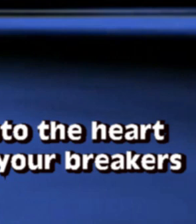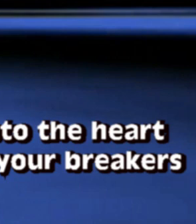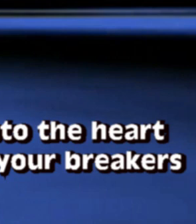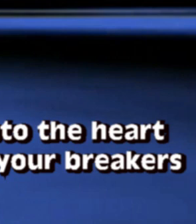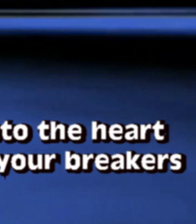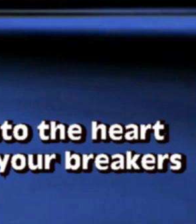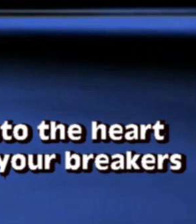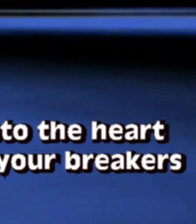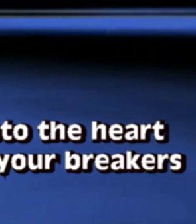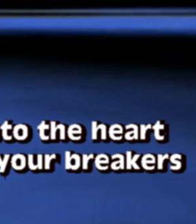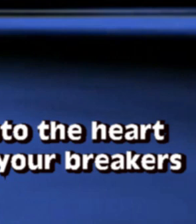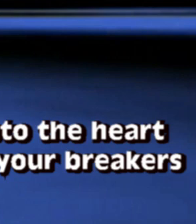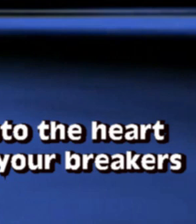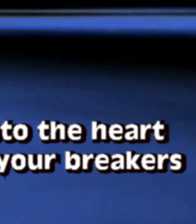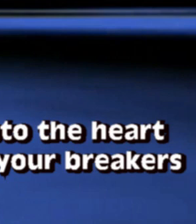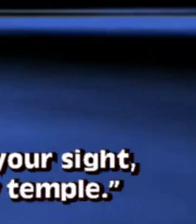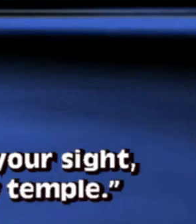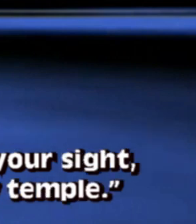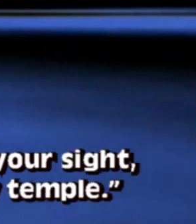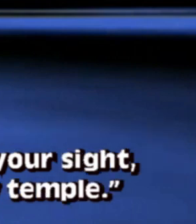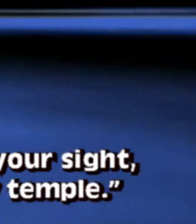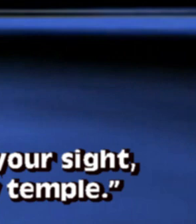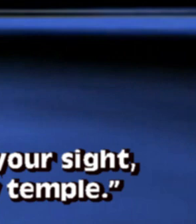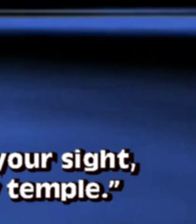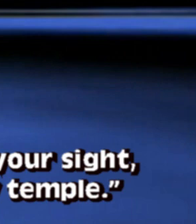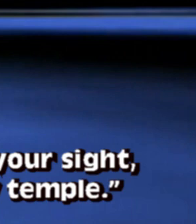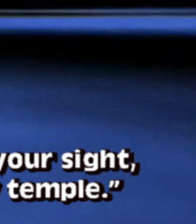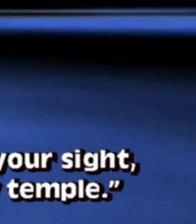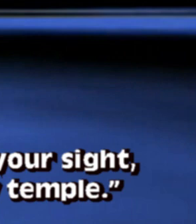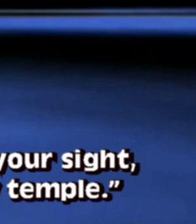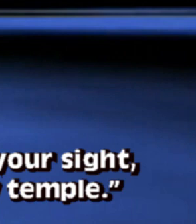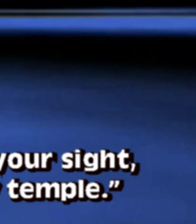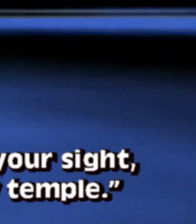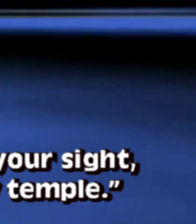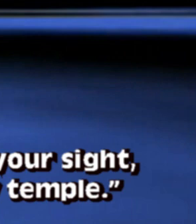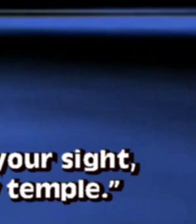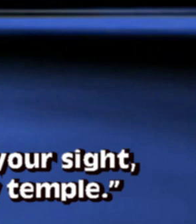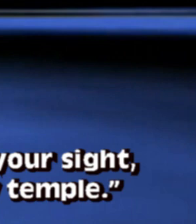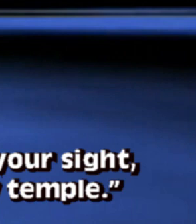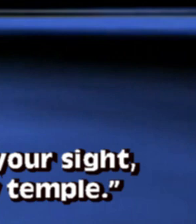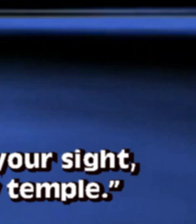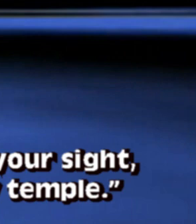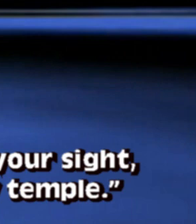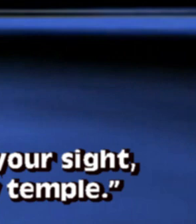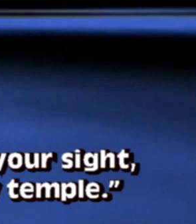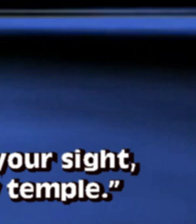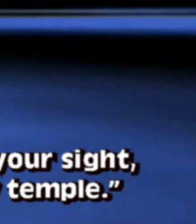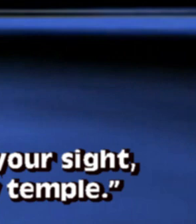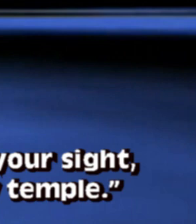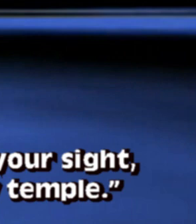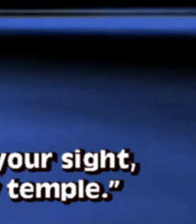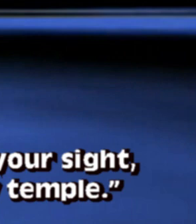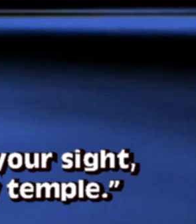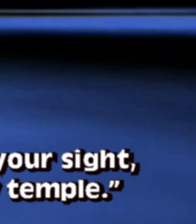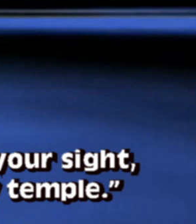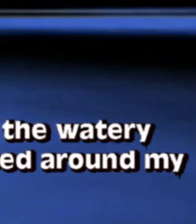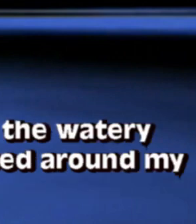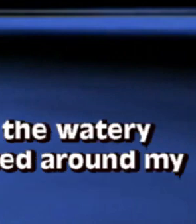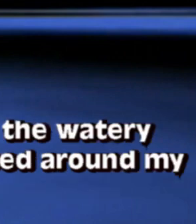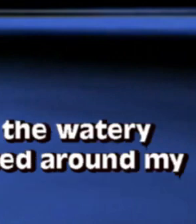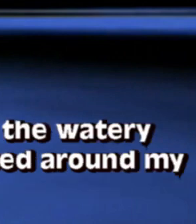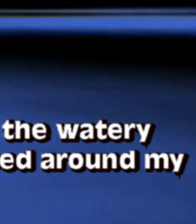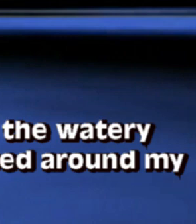me. Then I thought I'd been banished from God's presence, and I'll never get to see your holy temple again. I was scared to